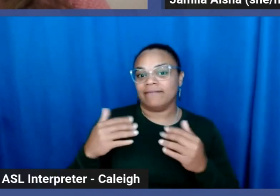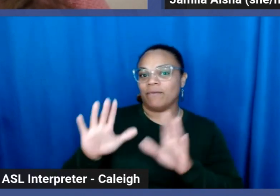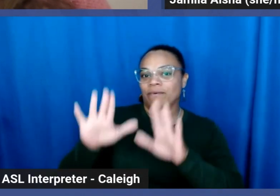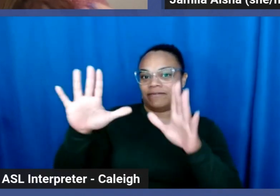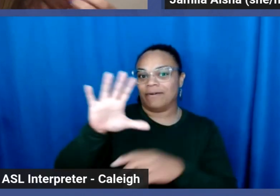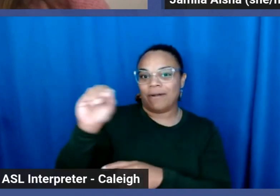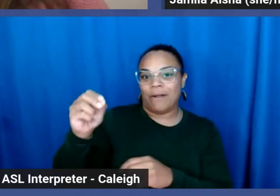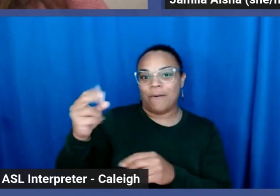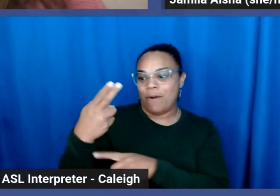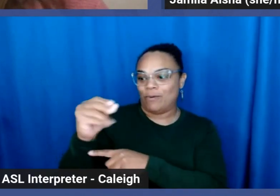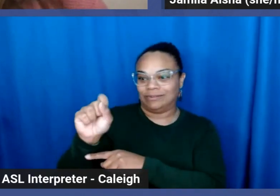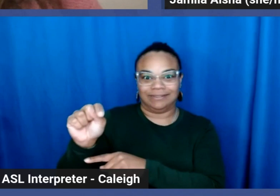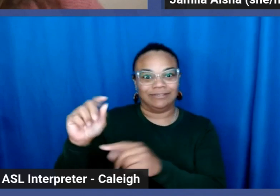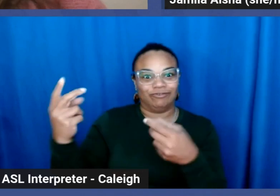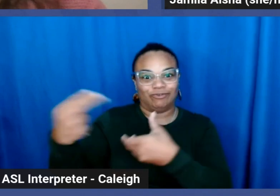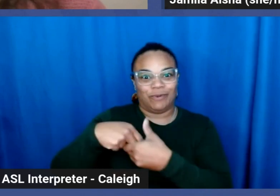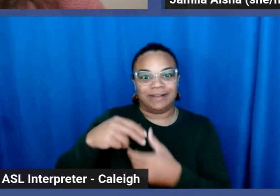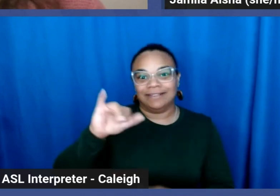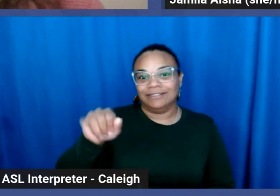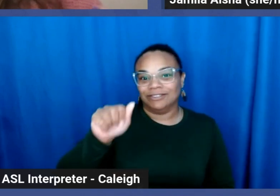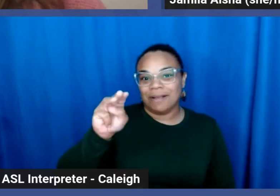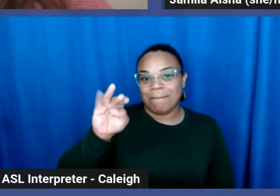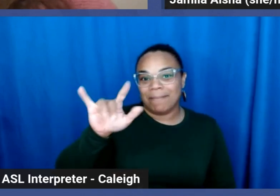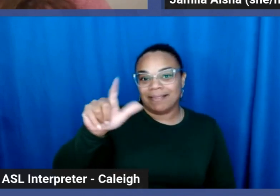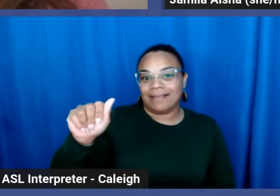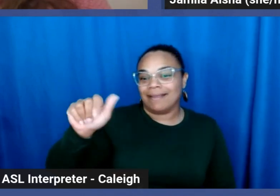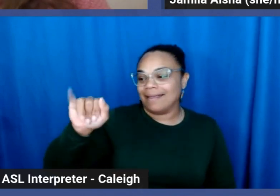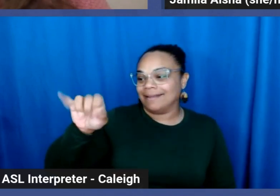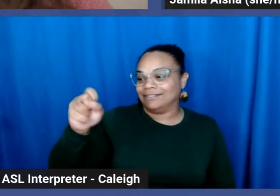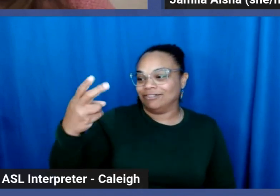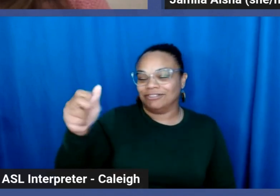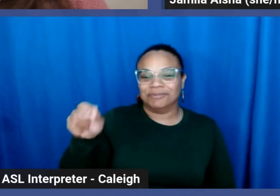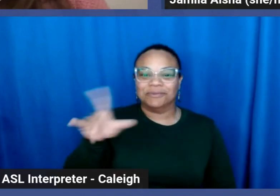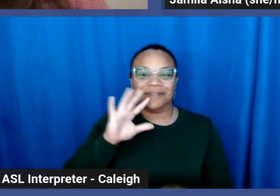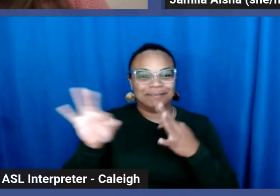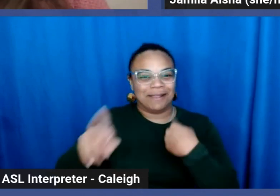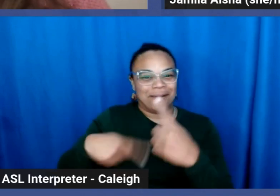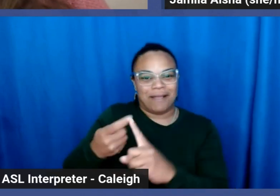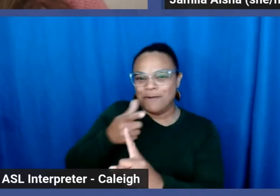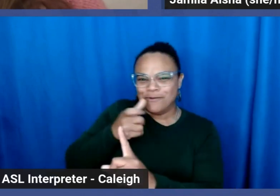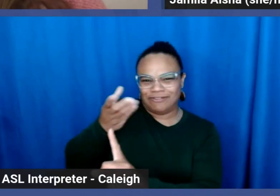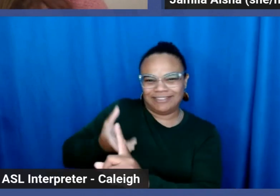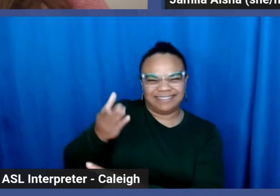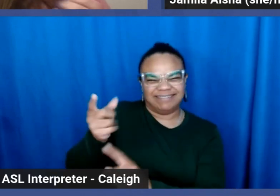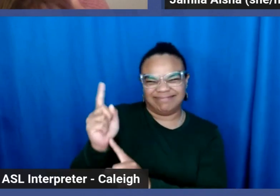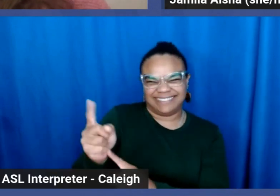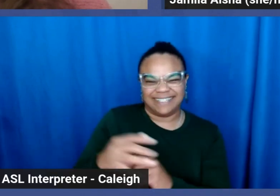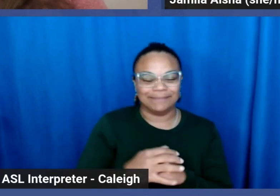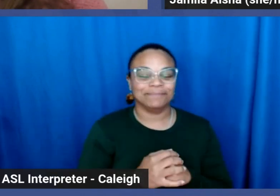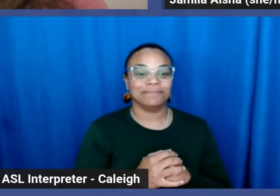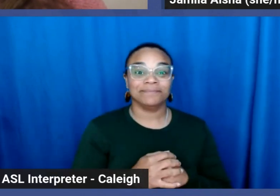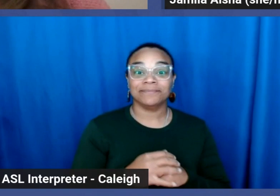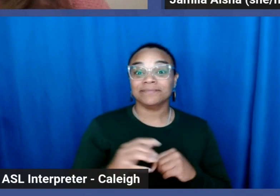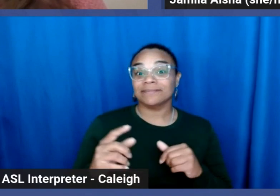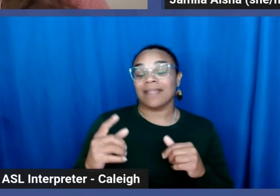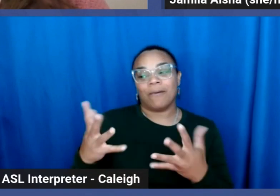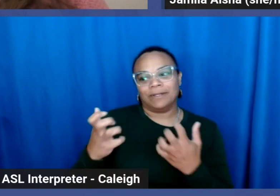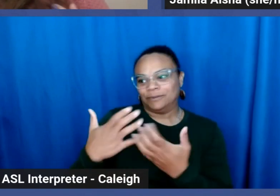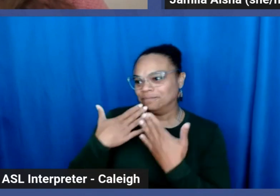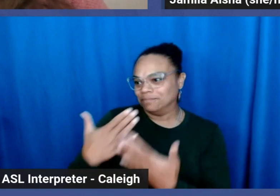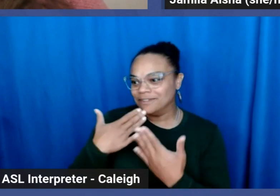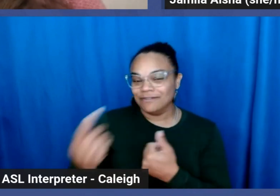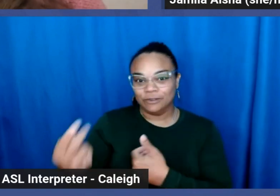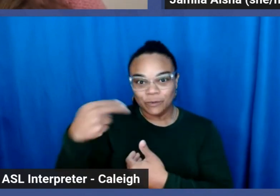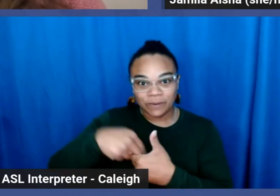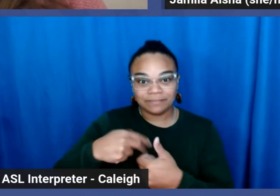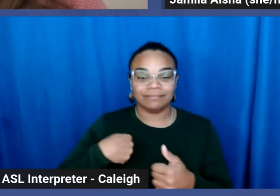joining me, Jamila Aisha, who's going to tell you about herself in just a second. I want to thank Jamila so much for being here, and I'm